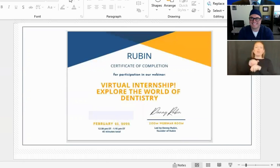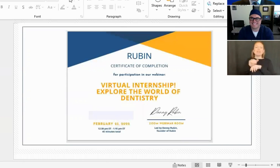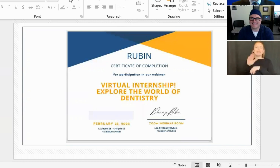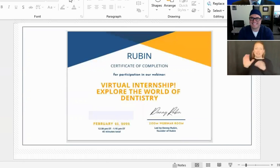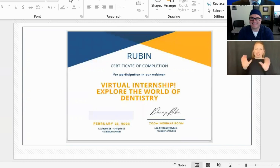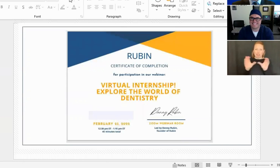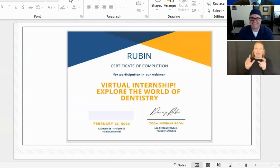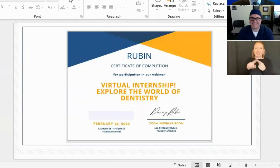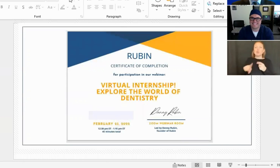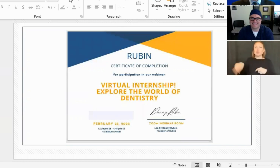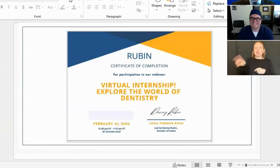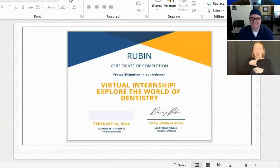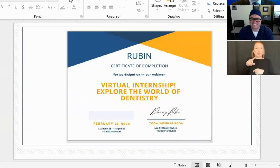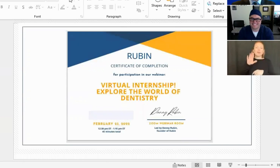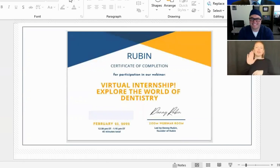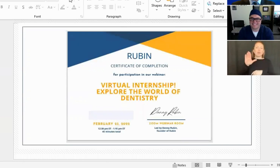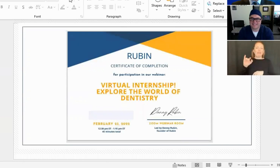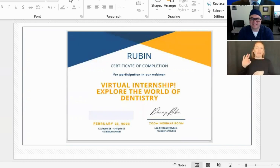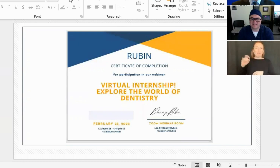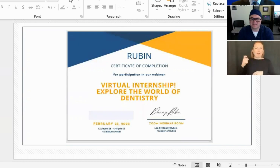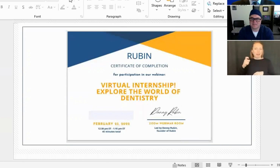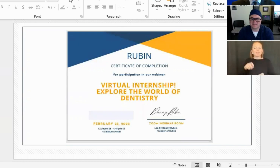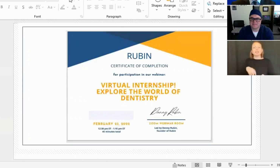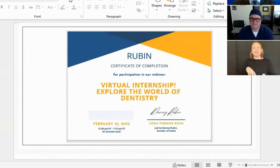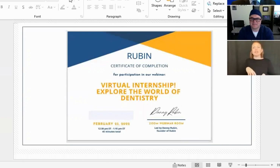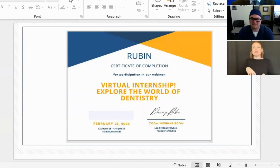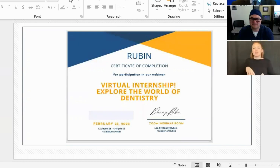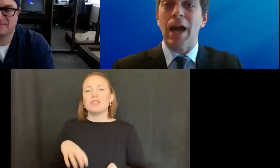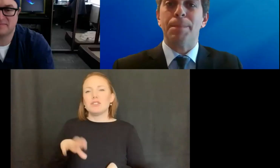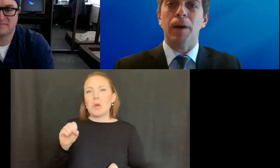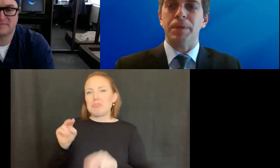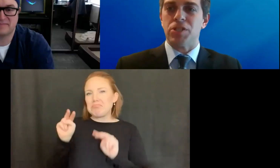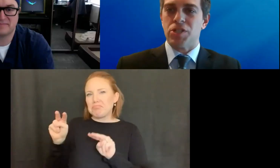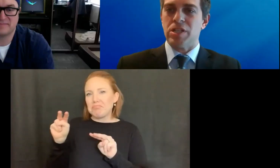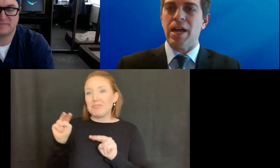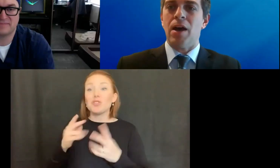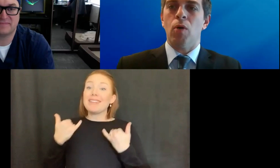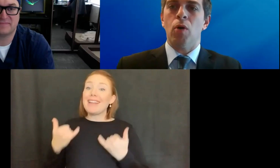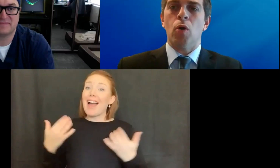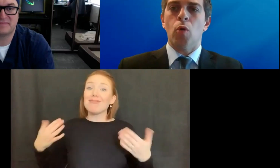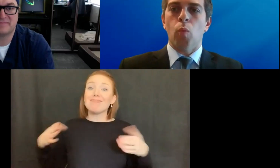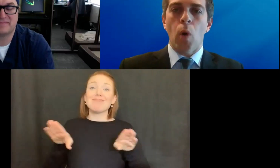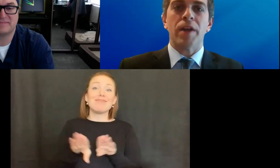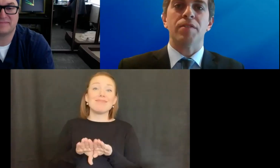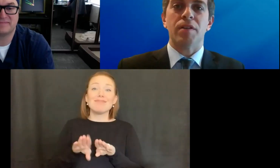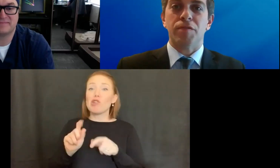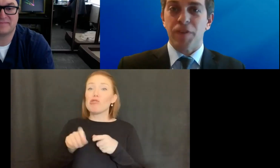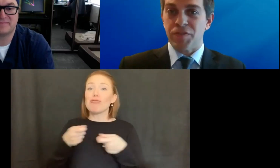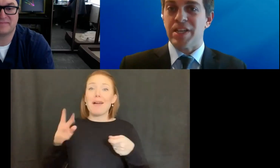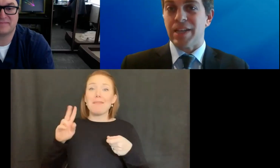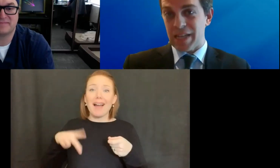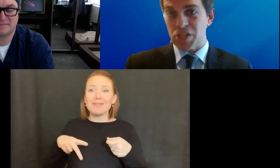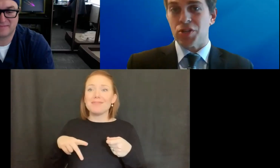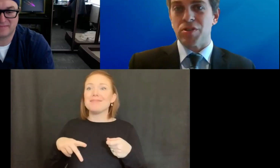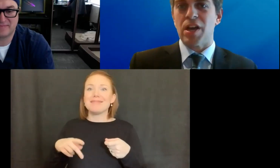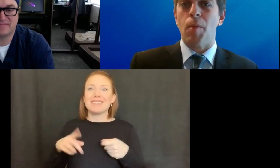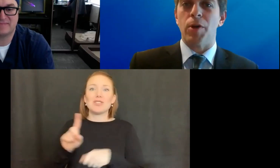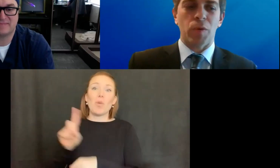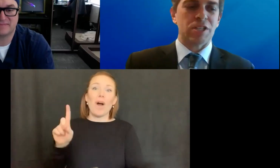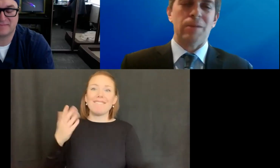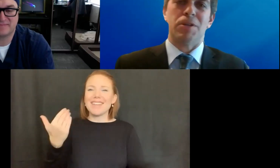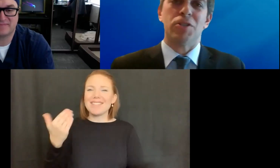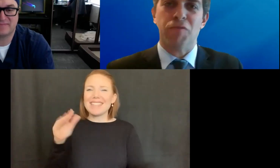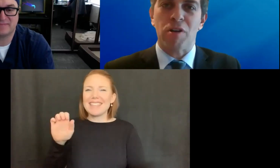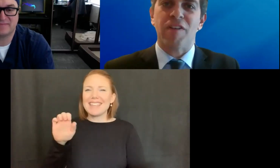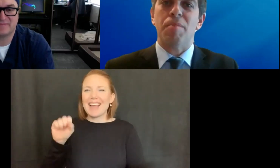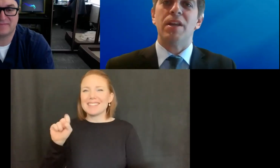your inbox. So keep an eye out for that. As we wrap up, it's just now 1:15 Eastern time.